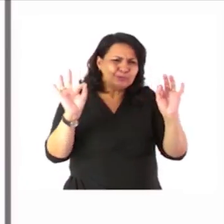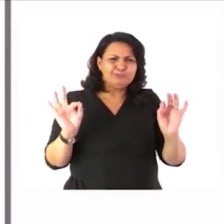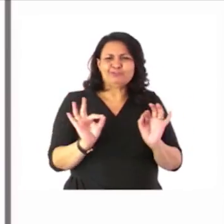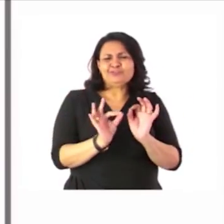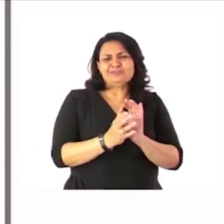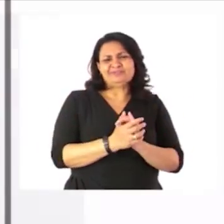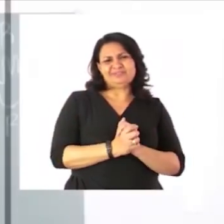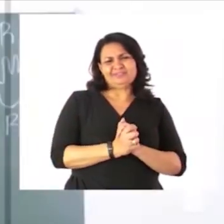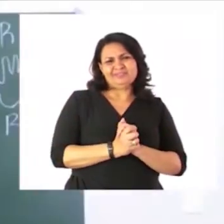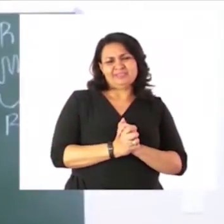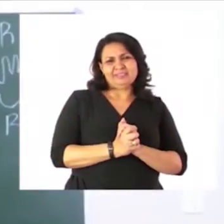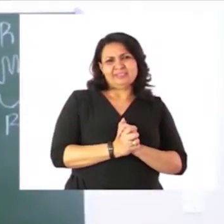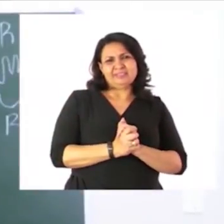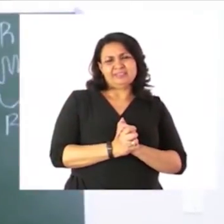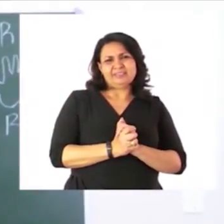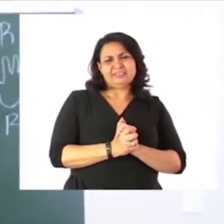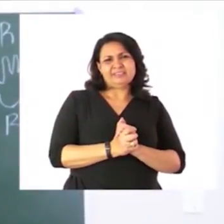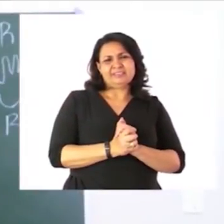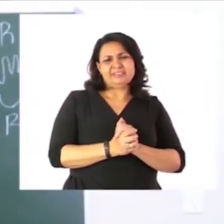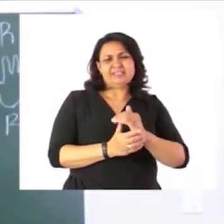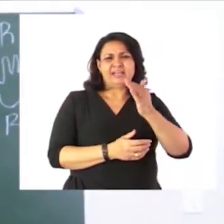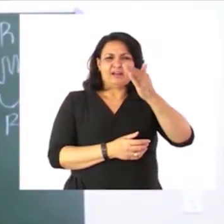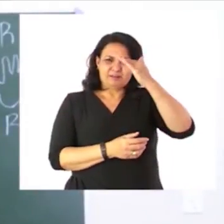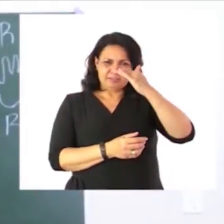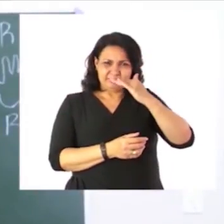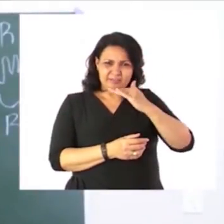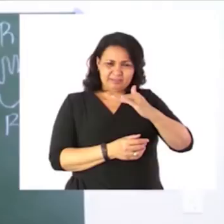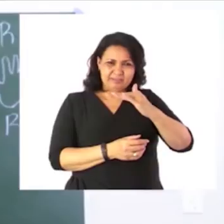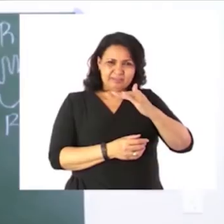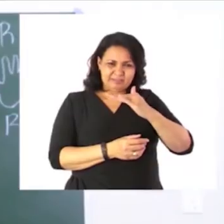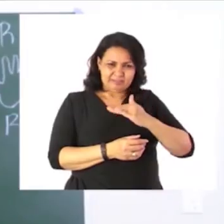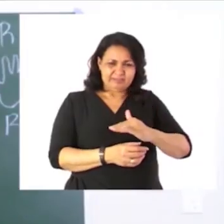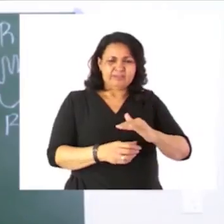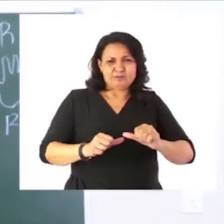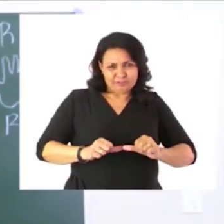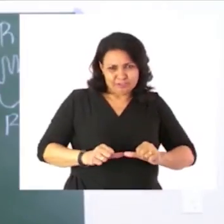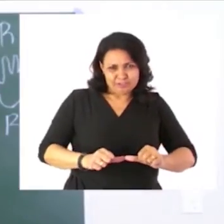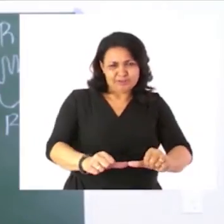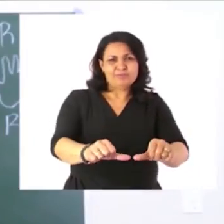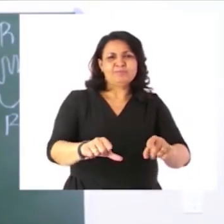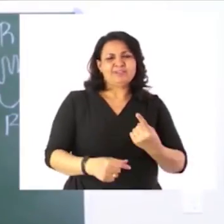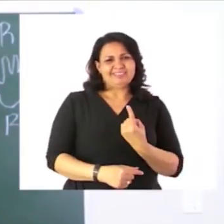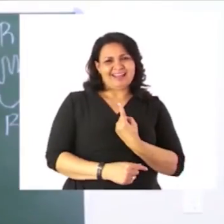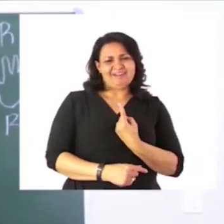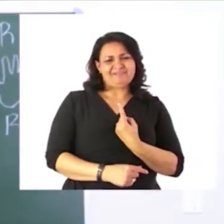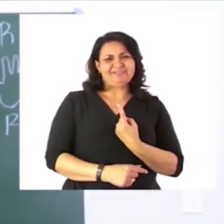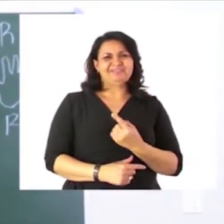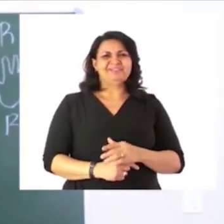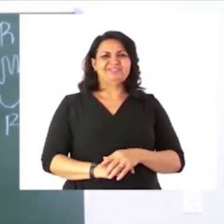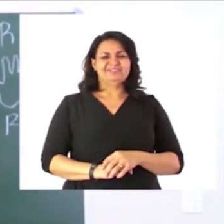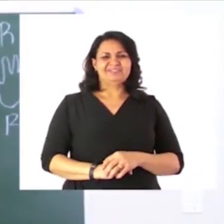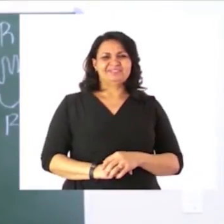did it now you can do that all by yourself can we